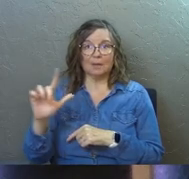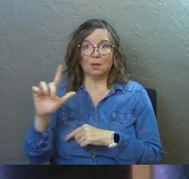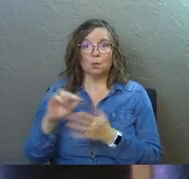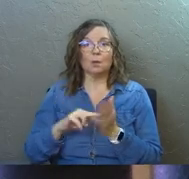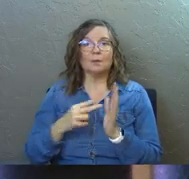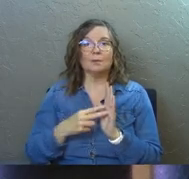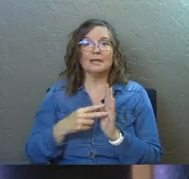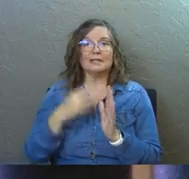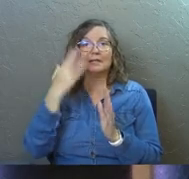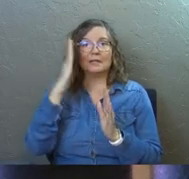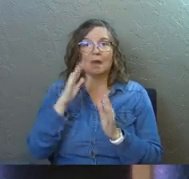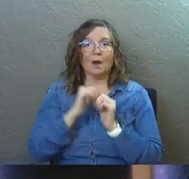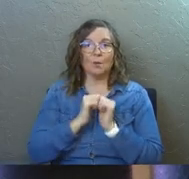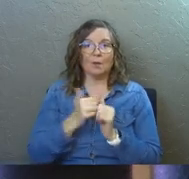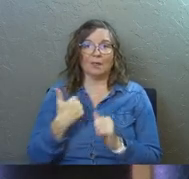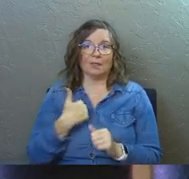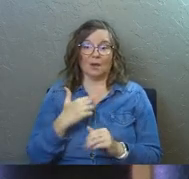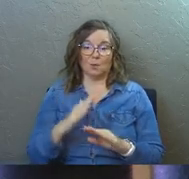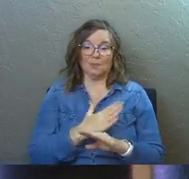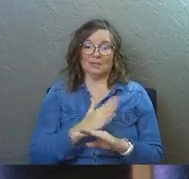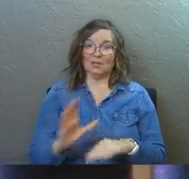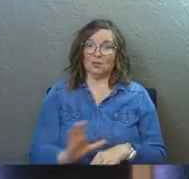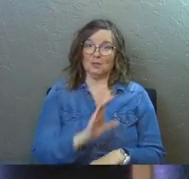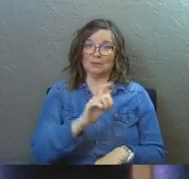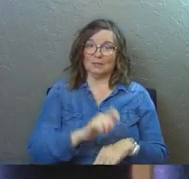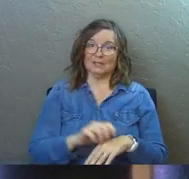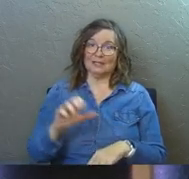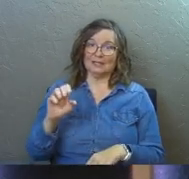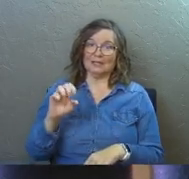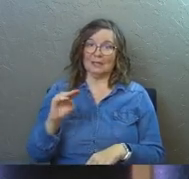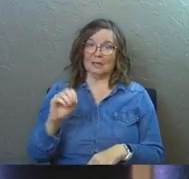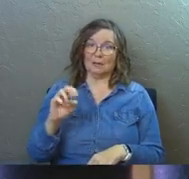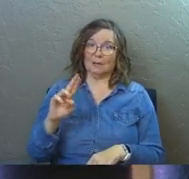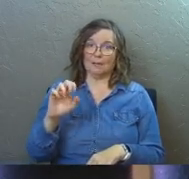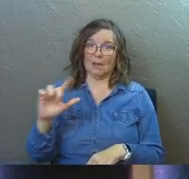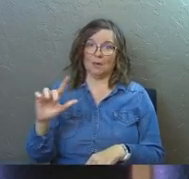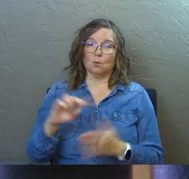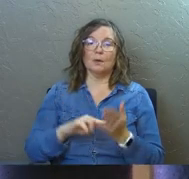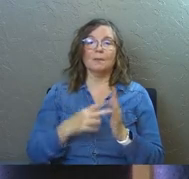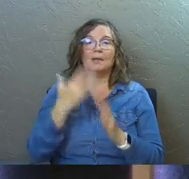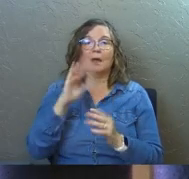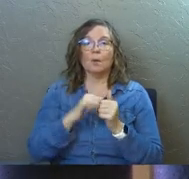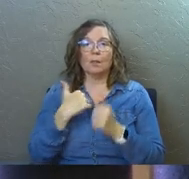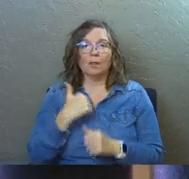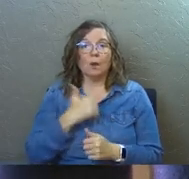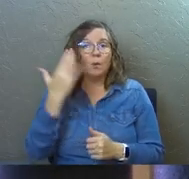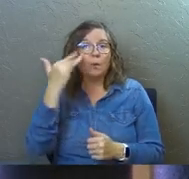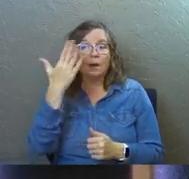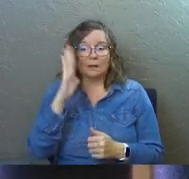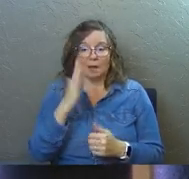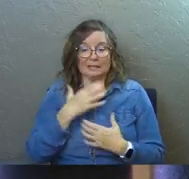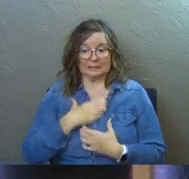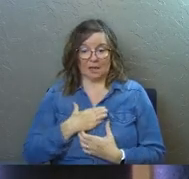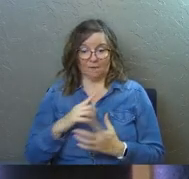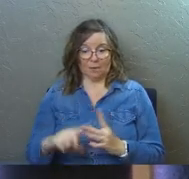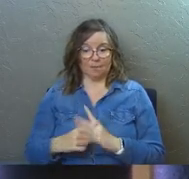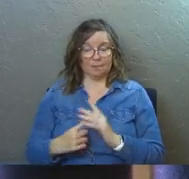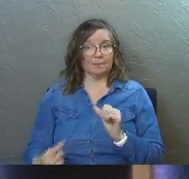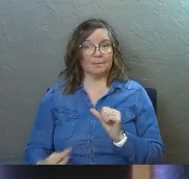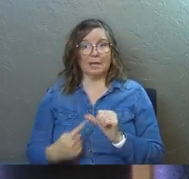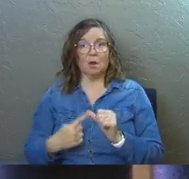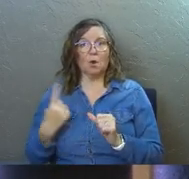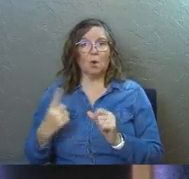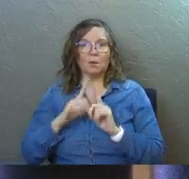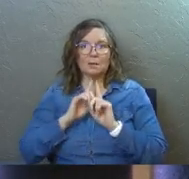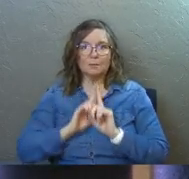means God is with us. We sing that every year at Christmas, Emmanuel. It means God with us, because God's desire from the beginning is always